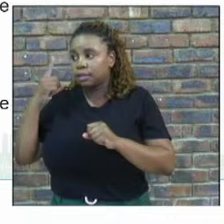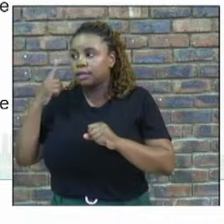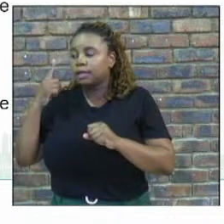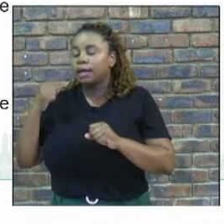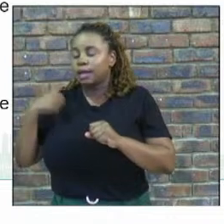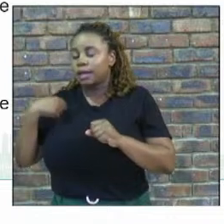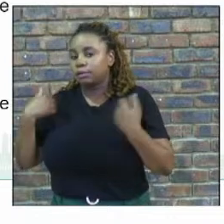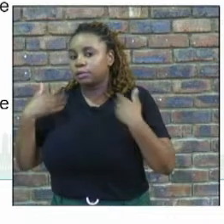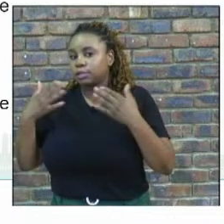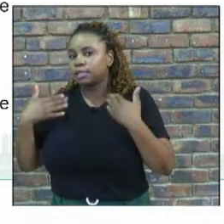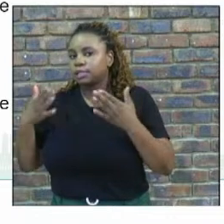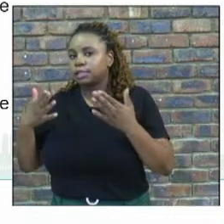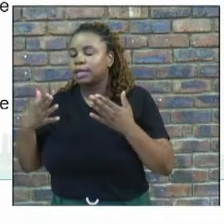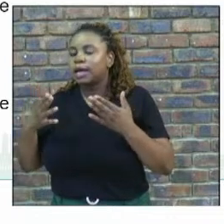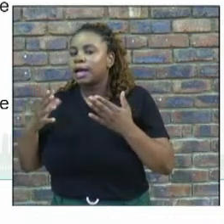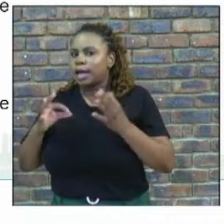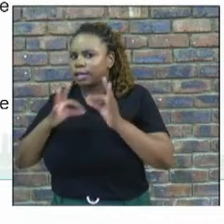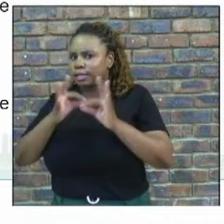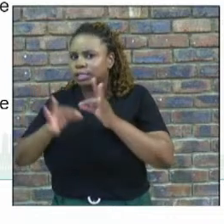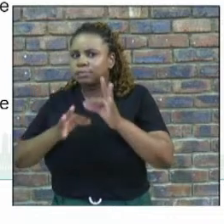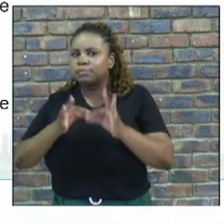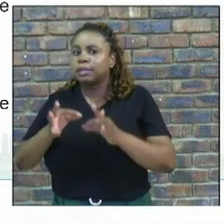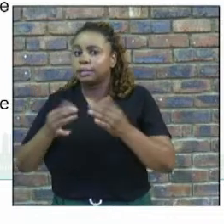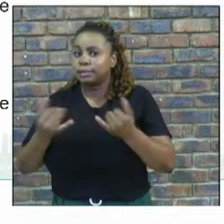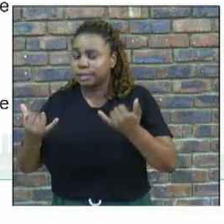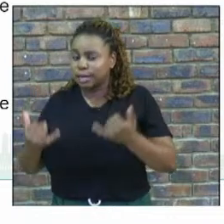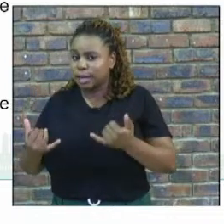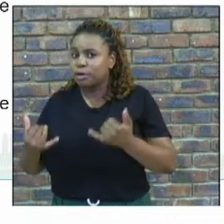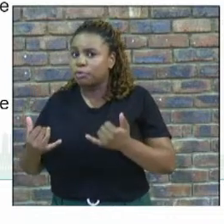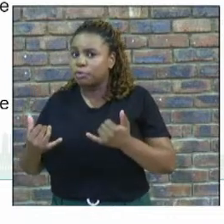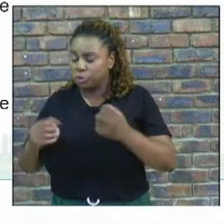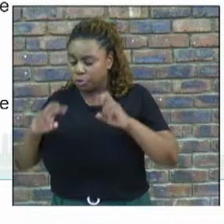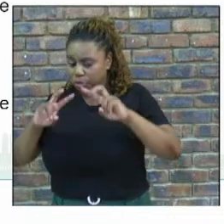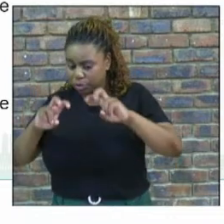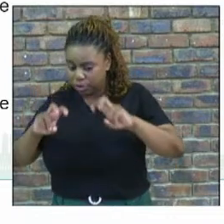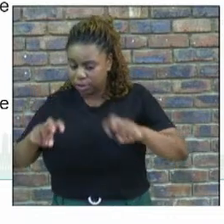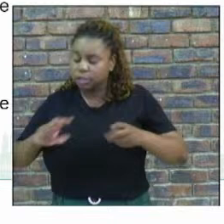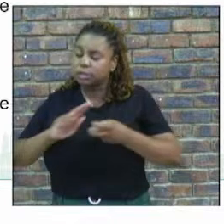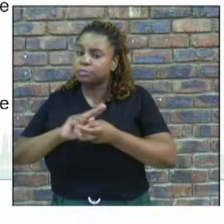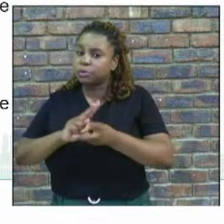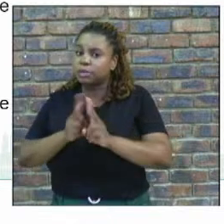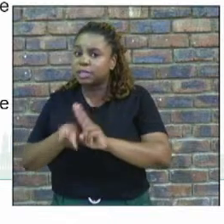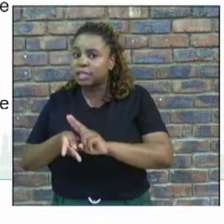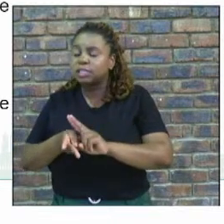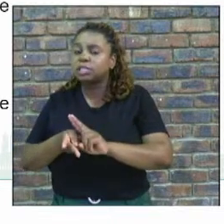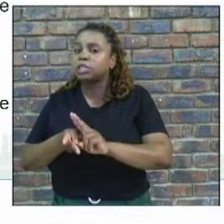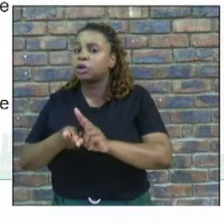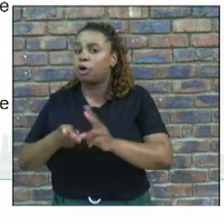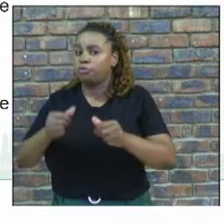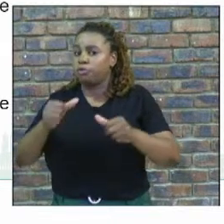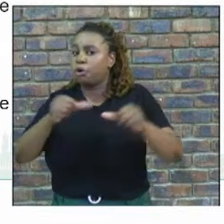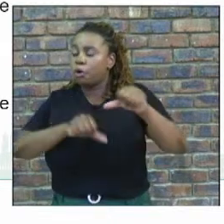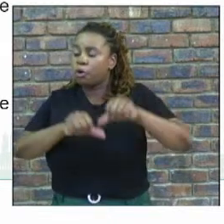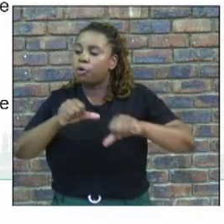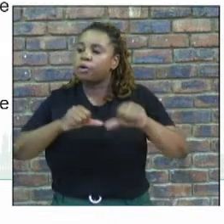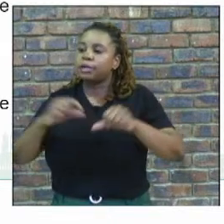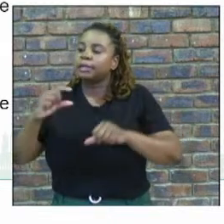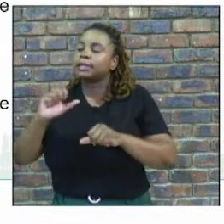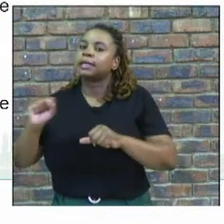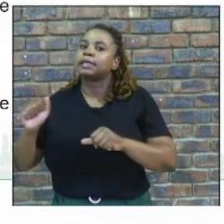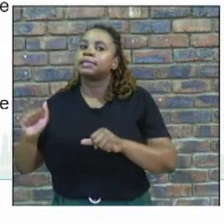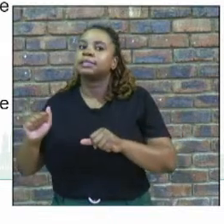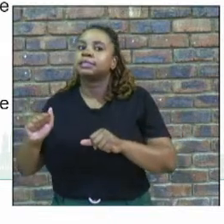indicated that currently the exploration and production of oil and gas is